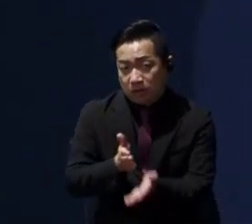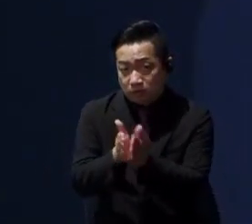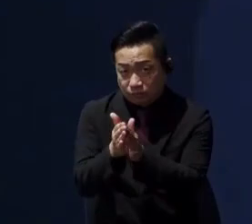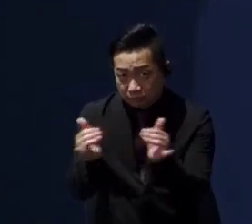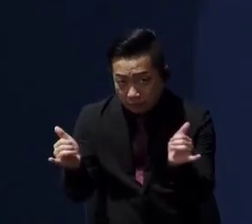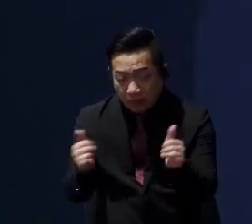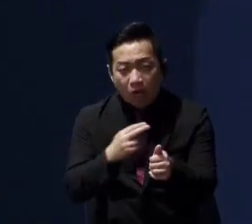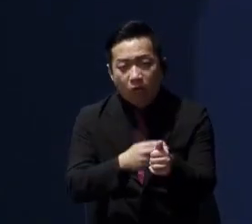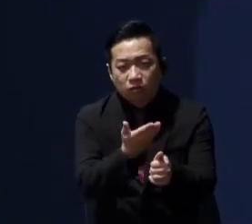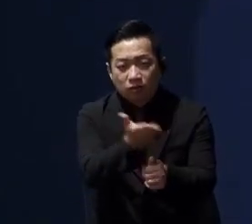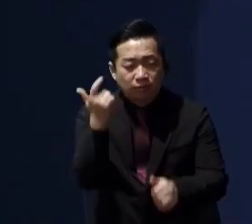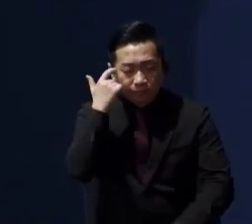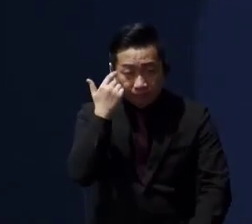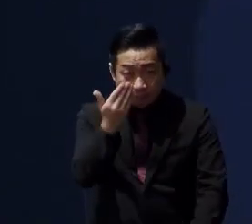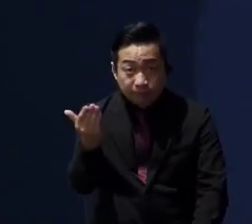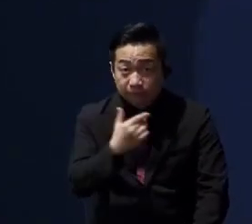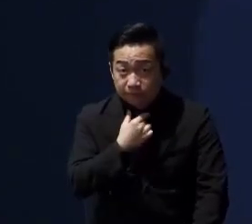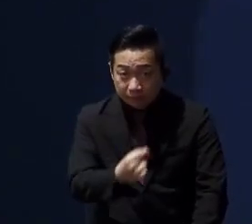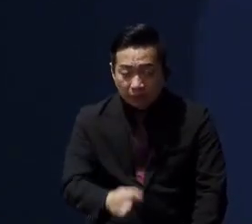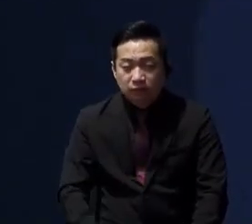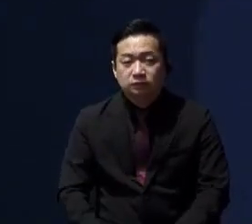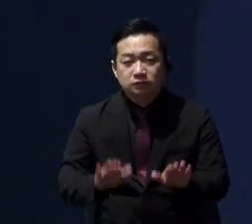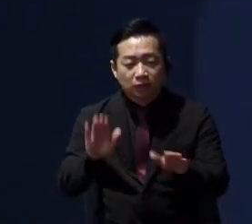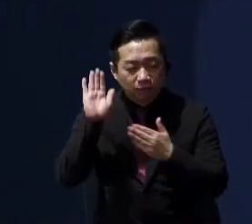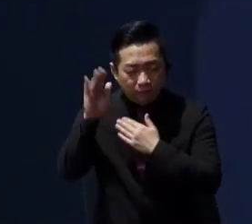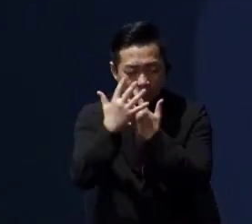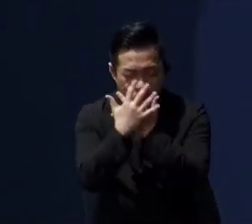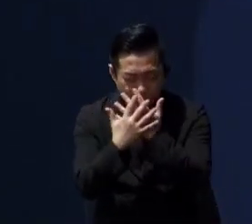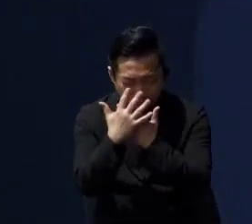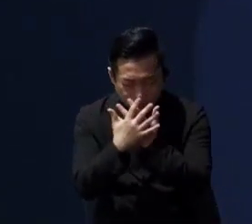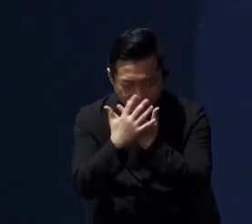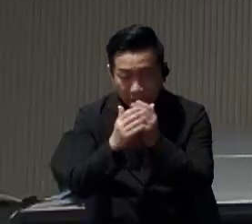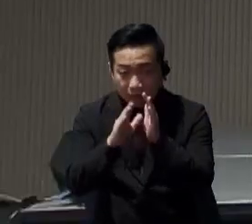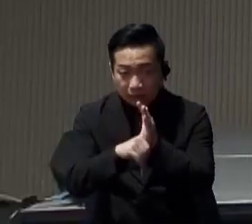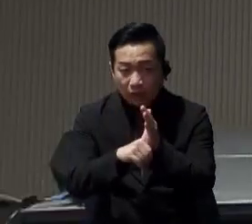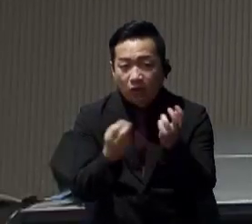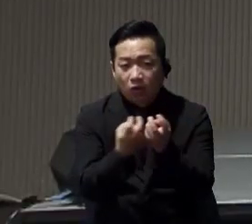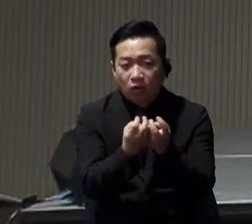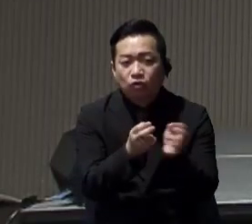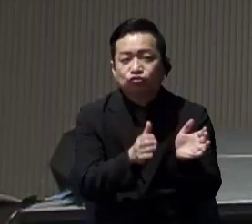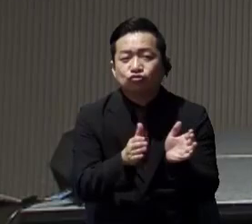this uncertainty to predict disease burden.